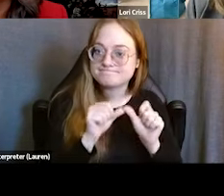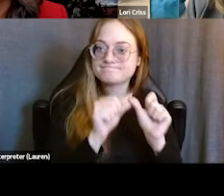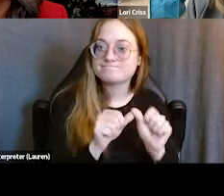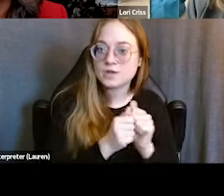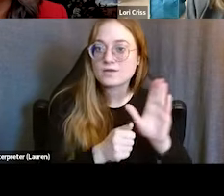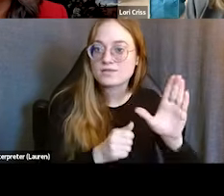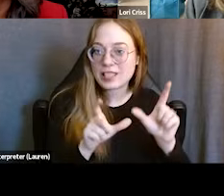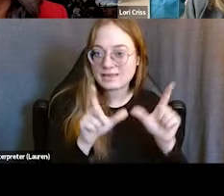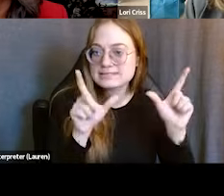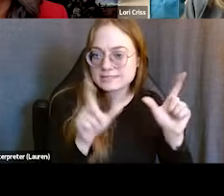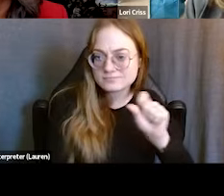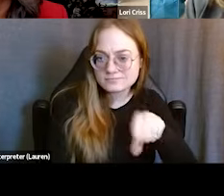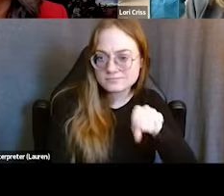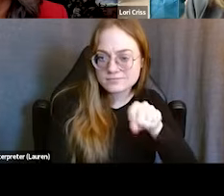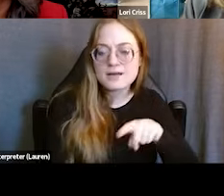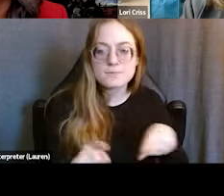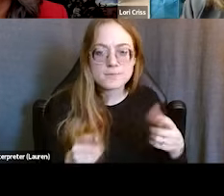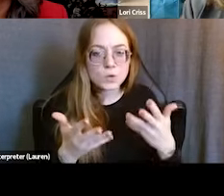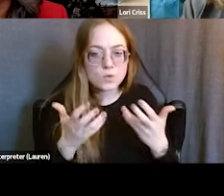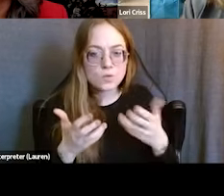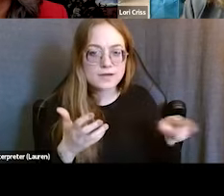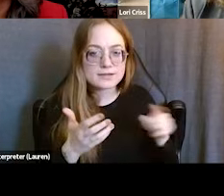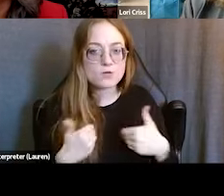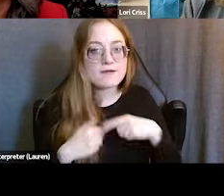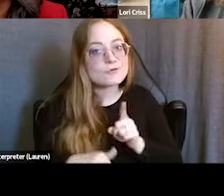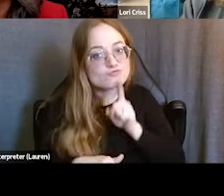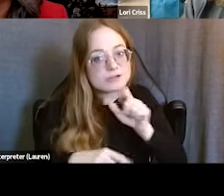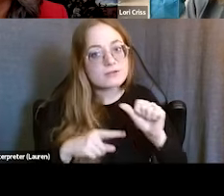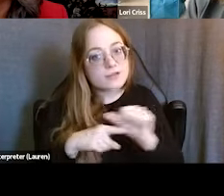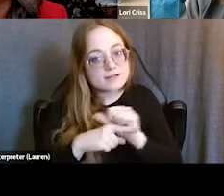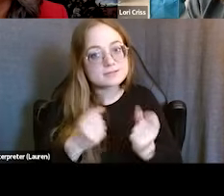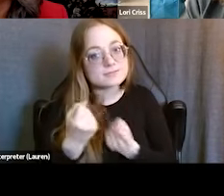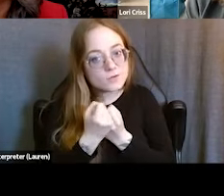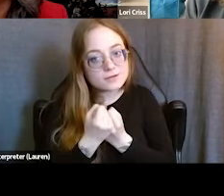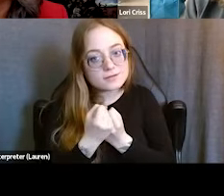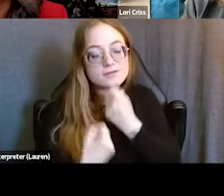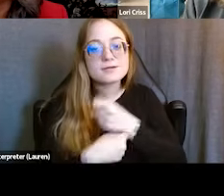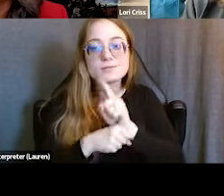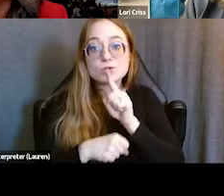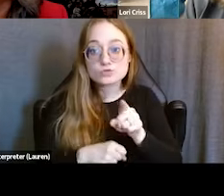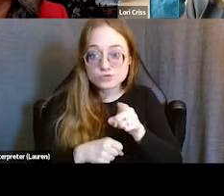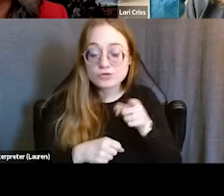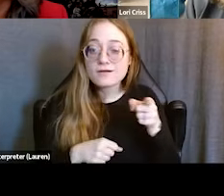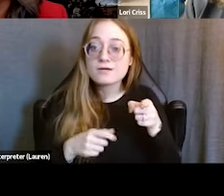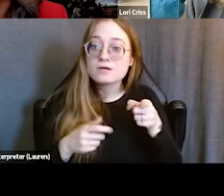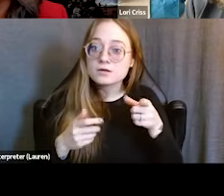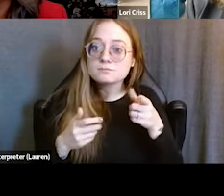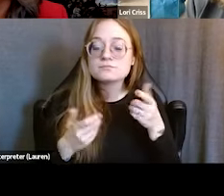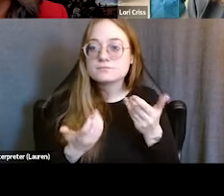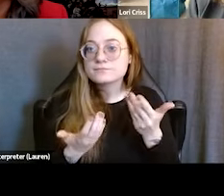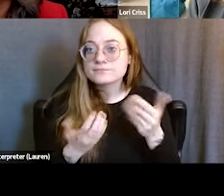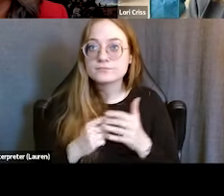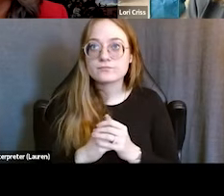their licensure, we want them to have real practice support in making sure that as they're lifting up new ways